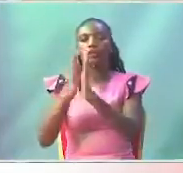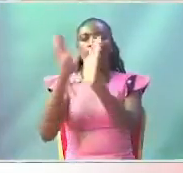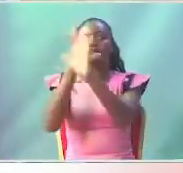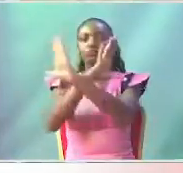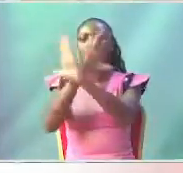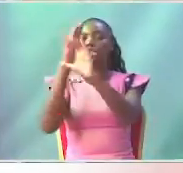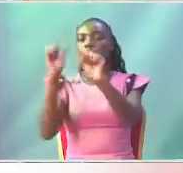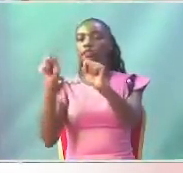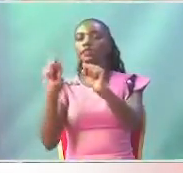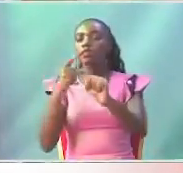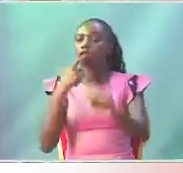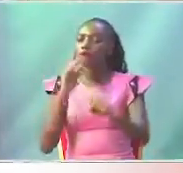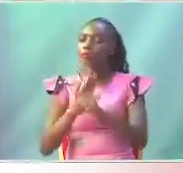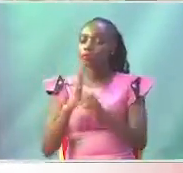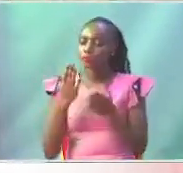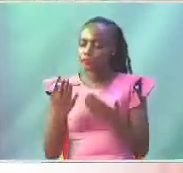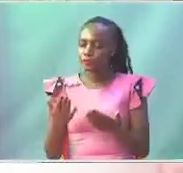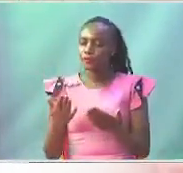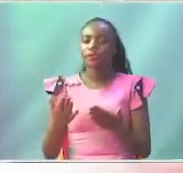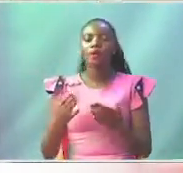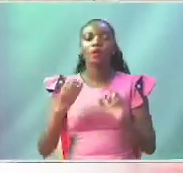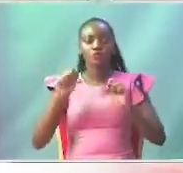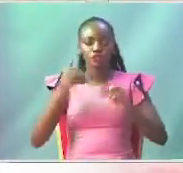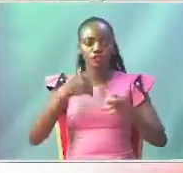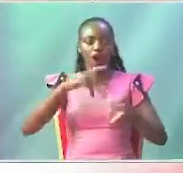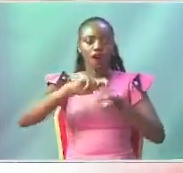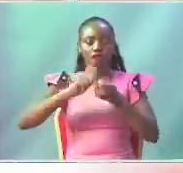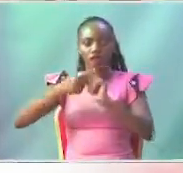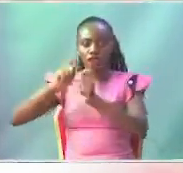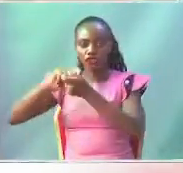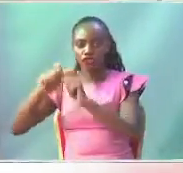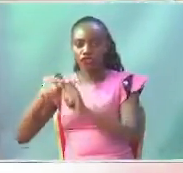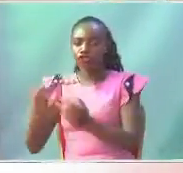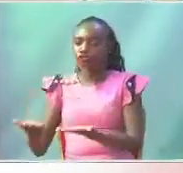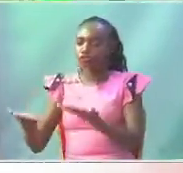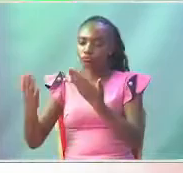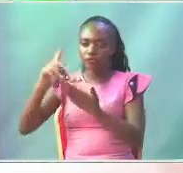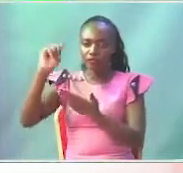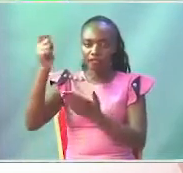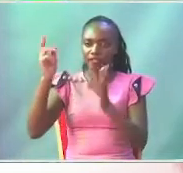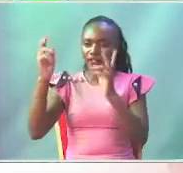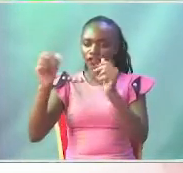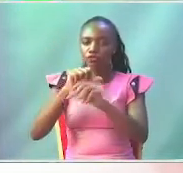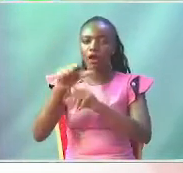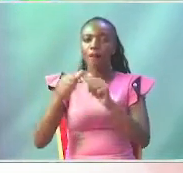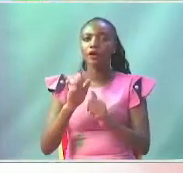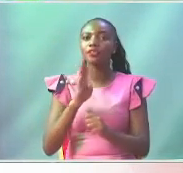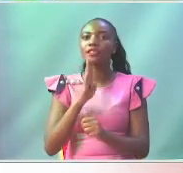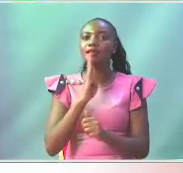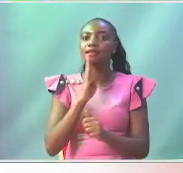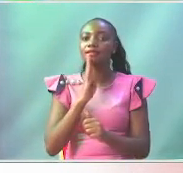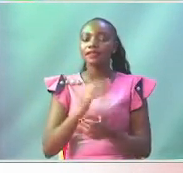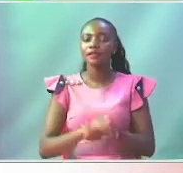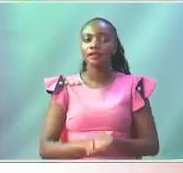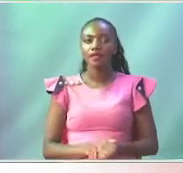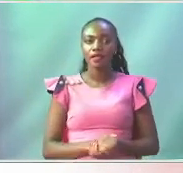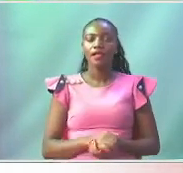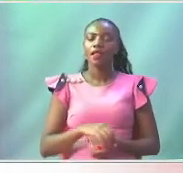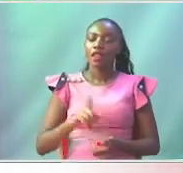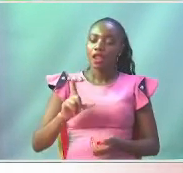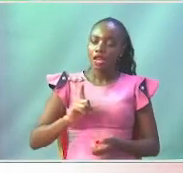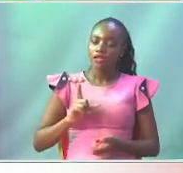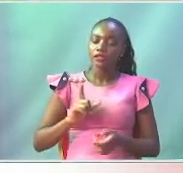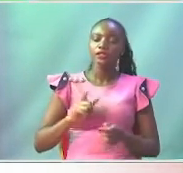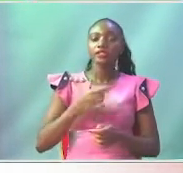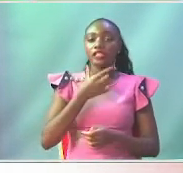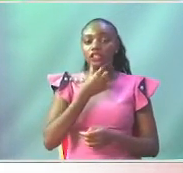Uhuru Kenyatta, promised far-reaching reforms to revive Kenya's debt-ridden economy. Ladies and gentlemen, I have been told